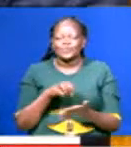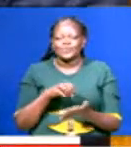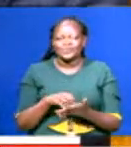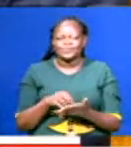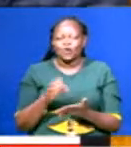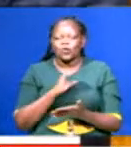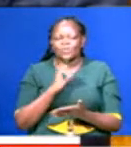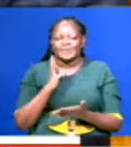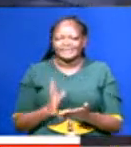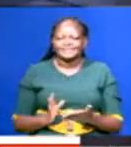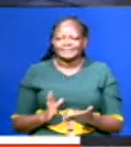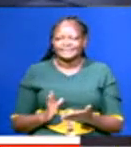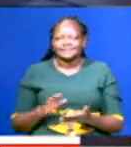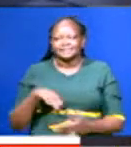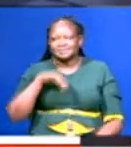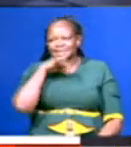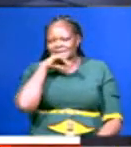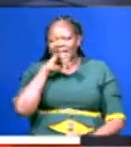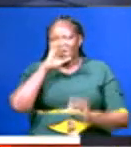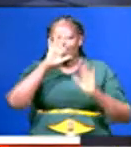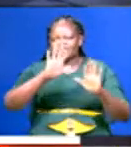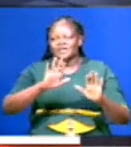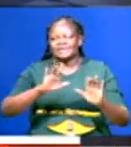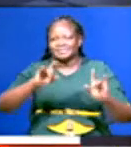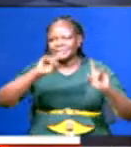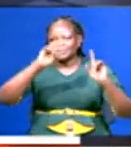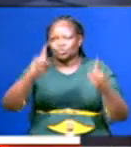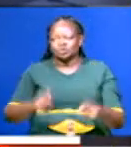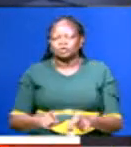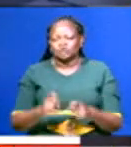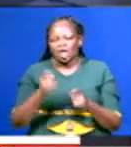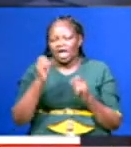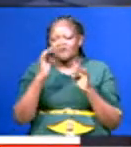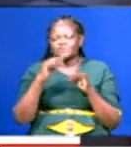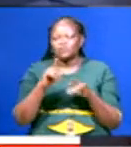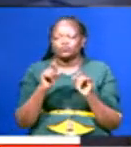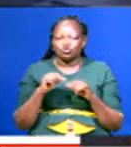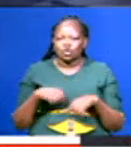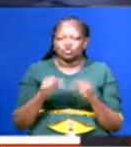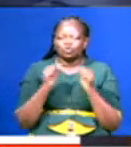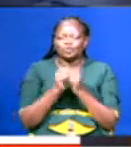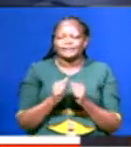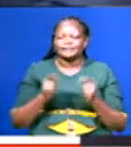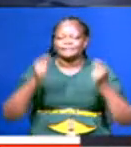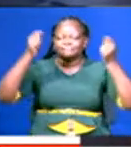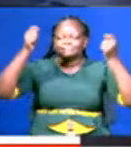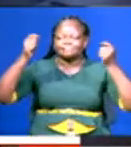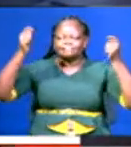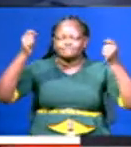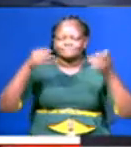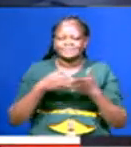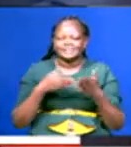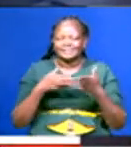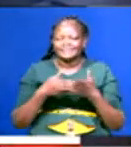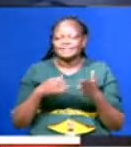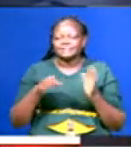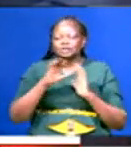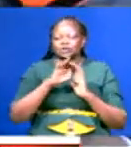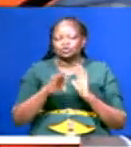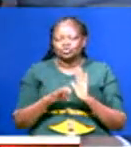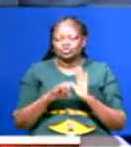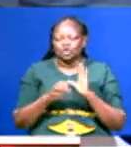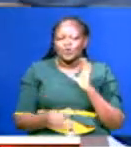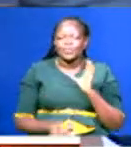commissioners, Raila avoided the question as to whether he will continue the demonstrations against the constitution of